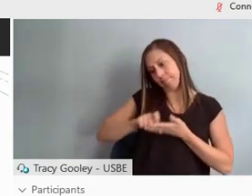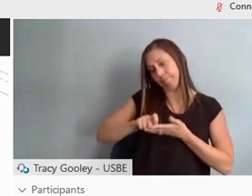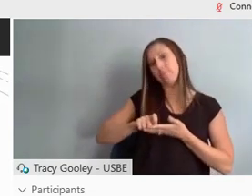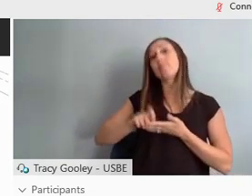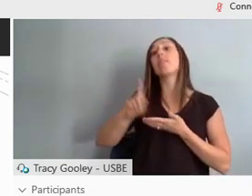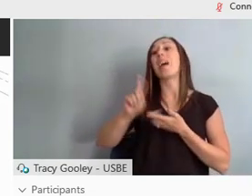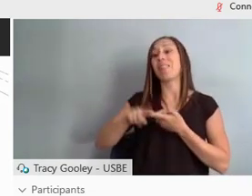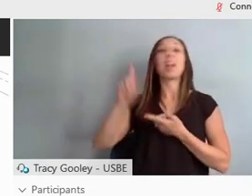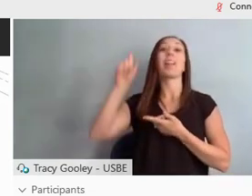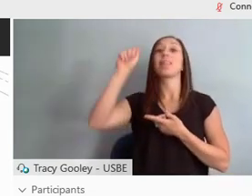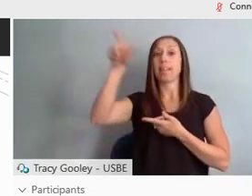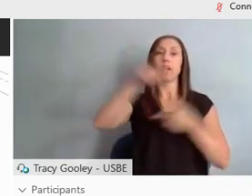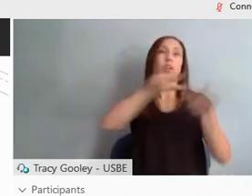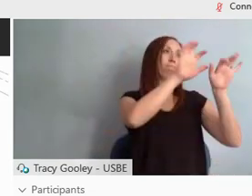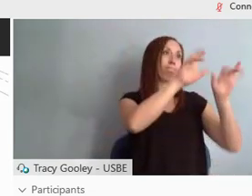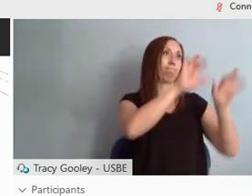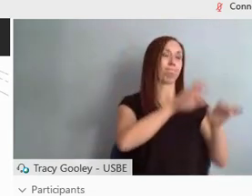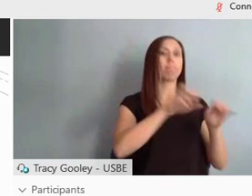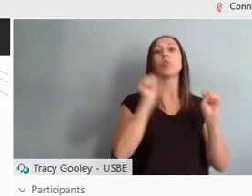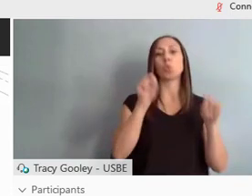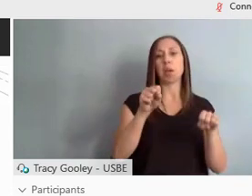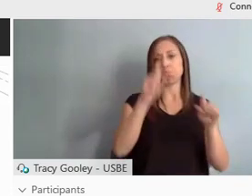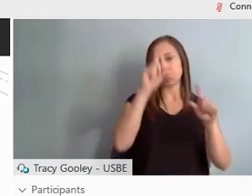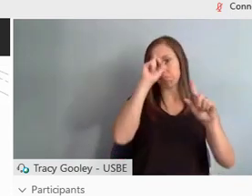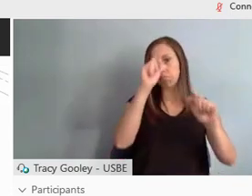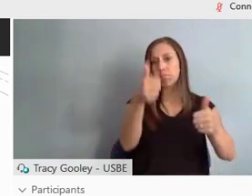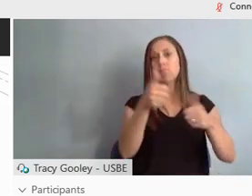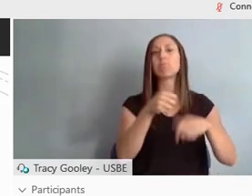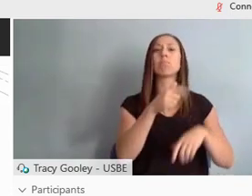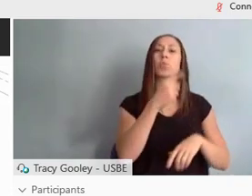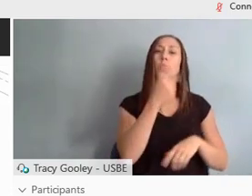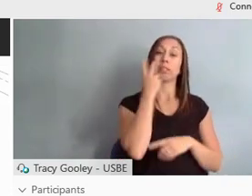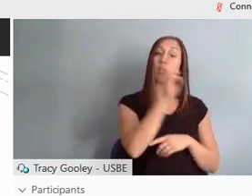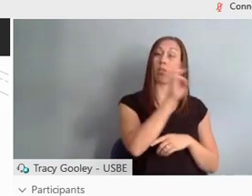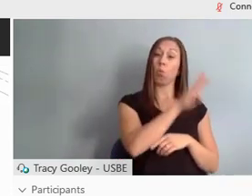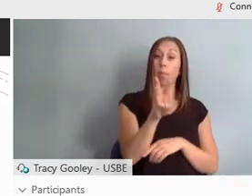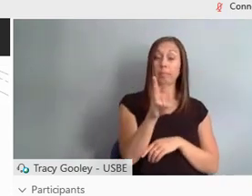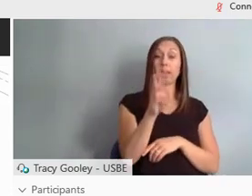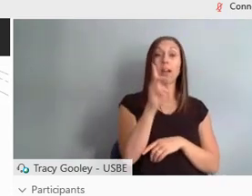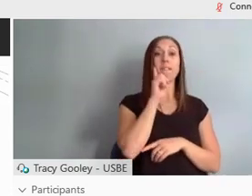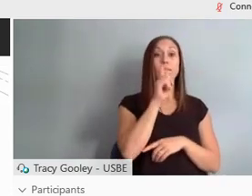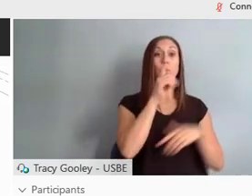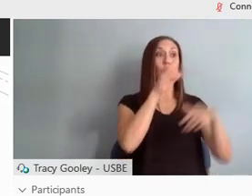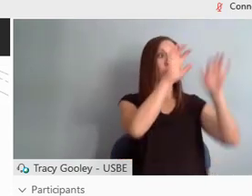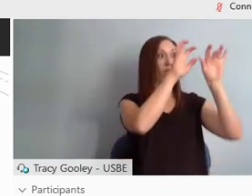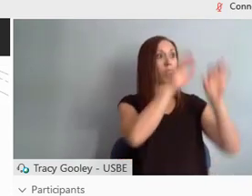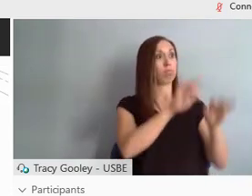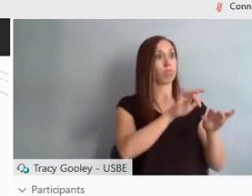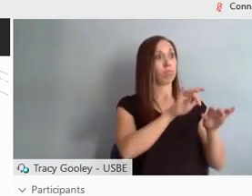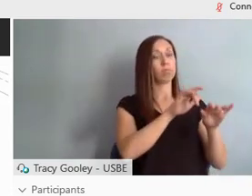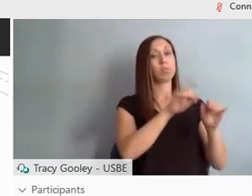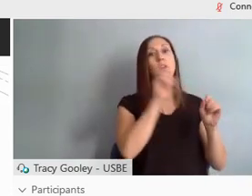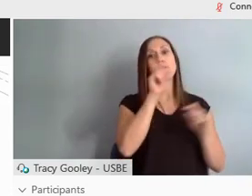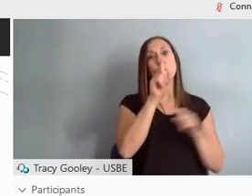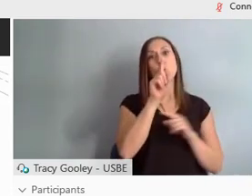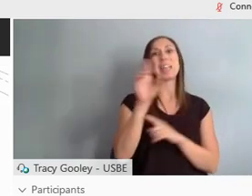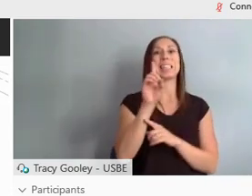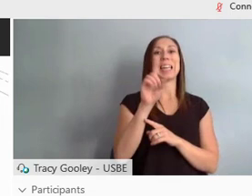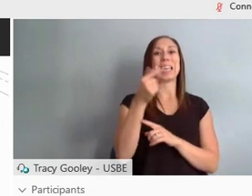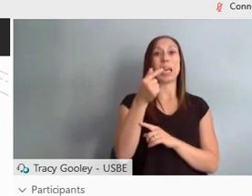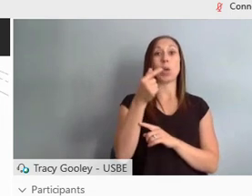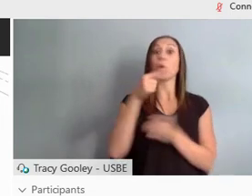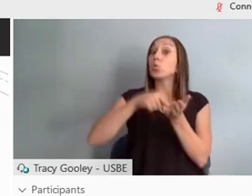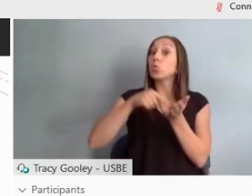the data later, you can do that. You'll see the website there for entering the data, and that needs to be entered into the data gateway by